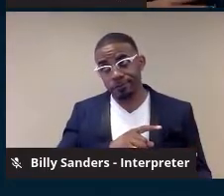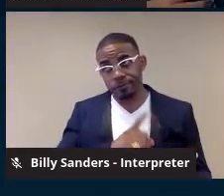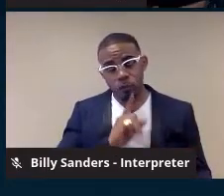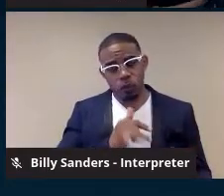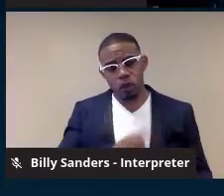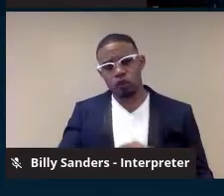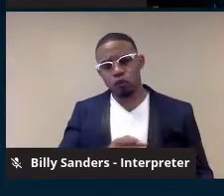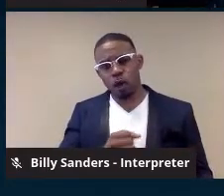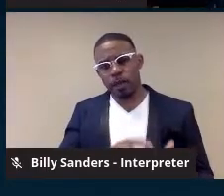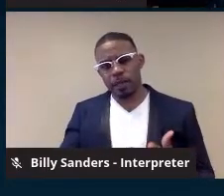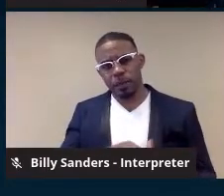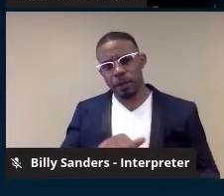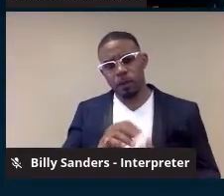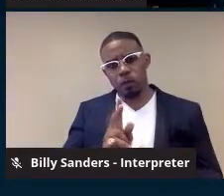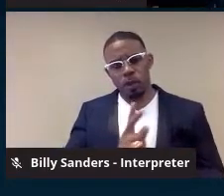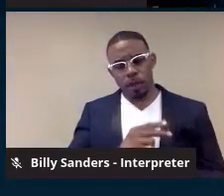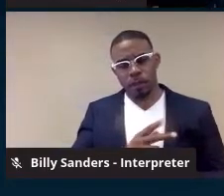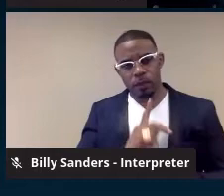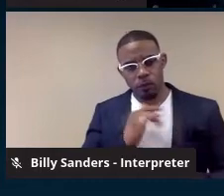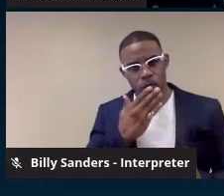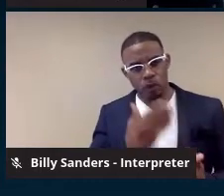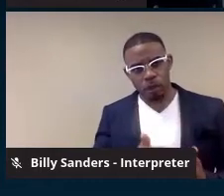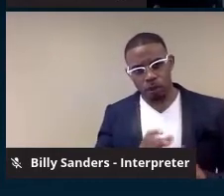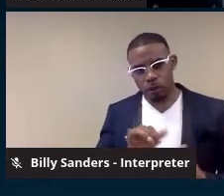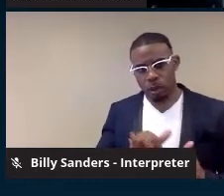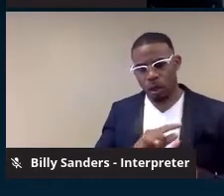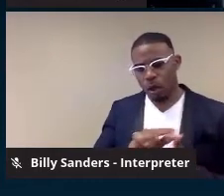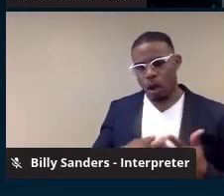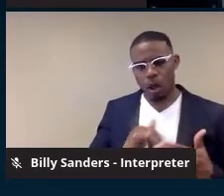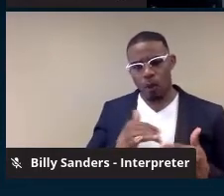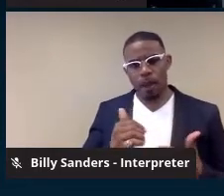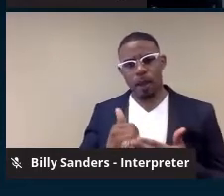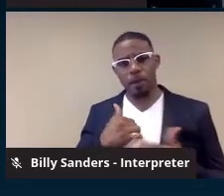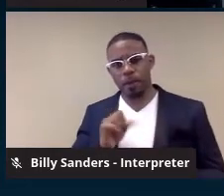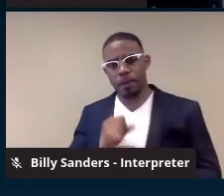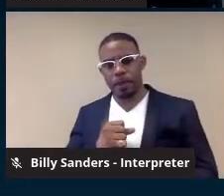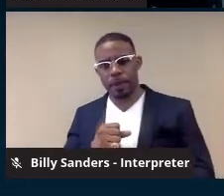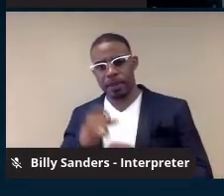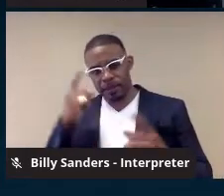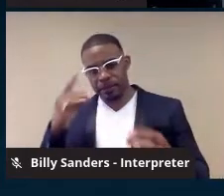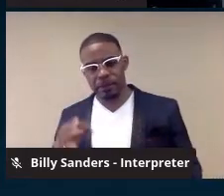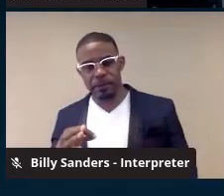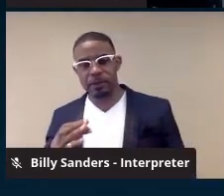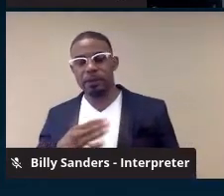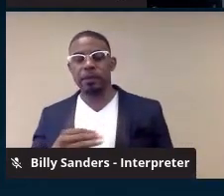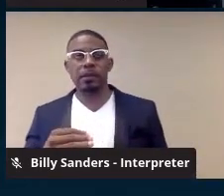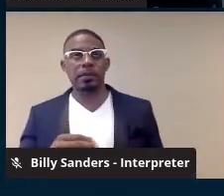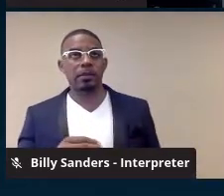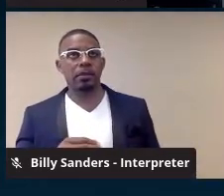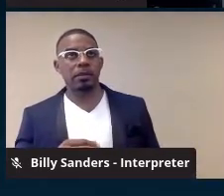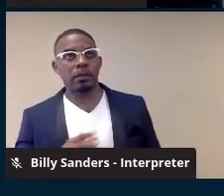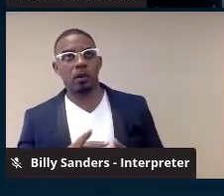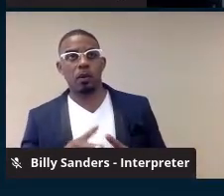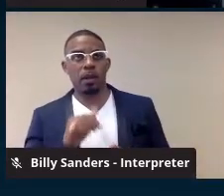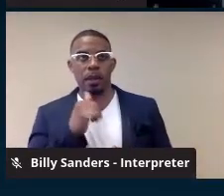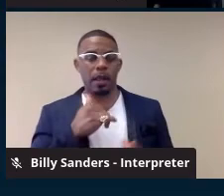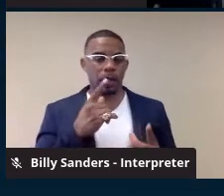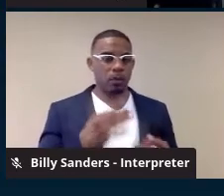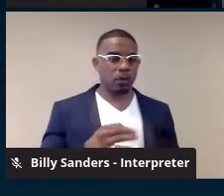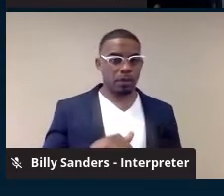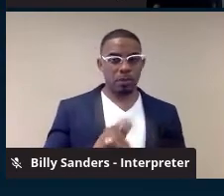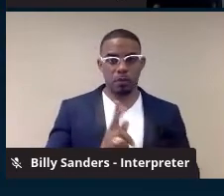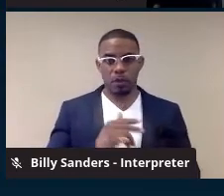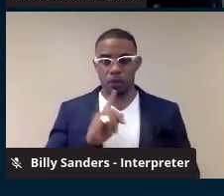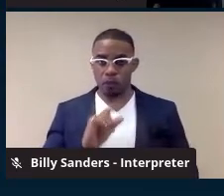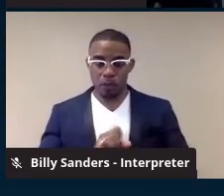strong examples in production? Would be really good to know. That's kind of what helps me make a decision on whether I would use it in production,